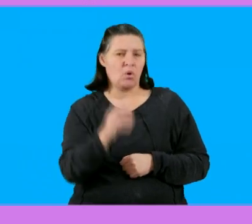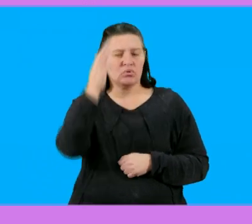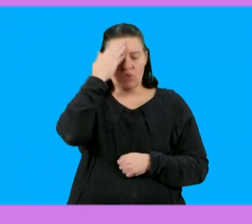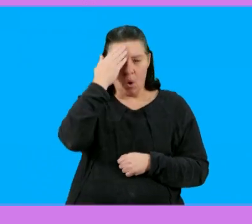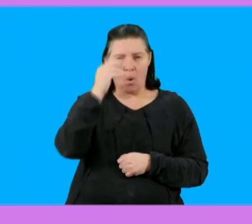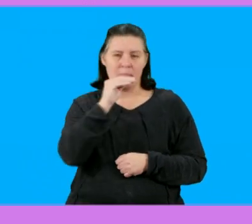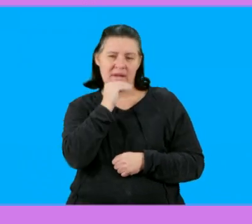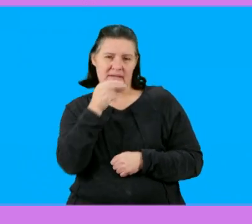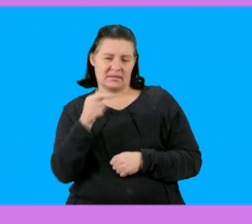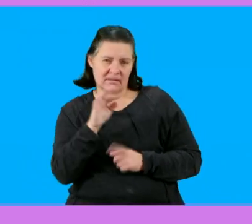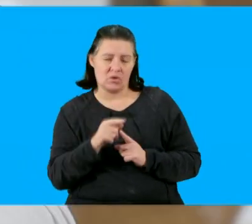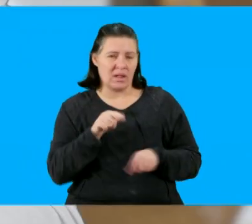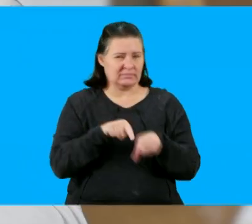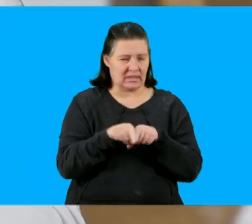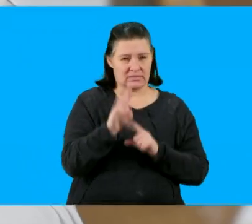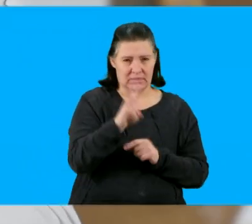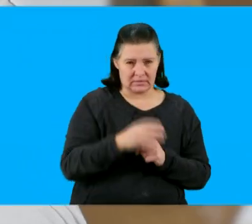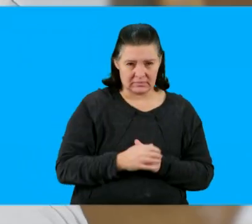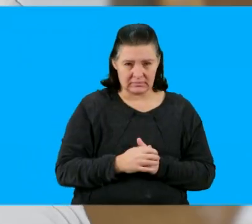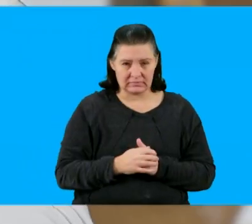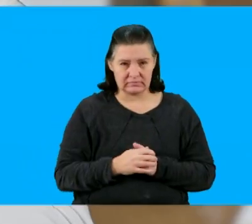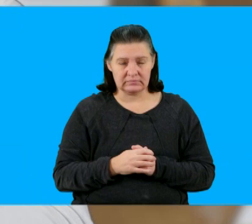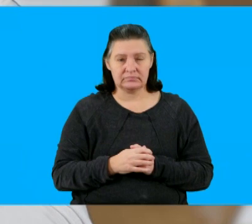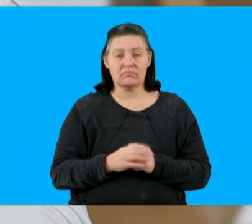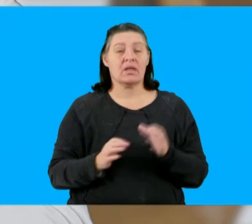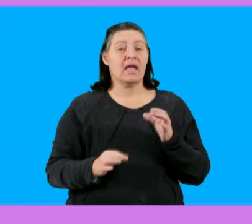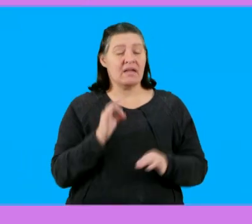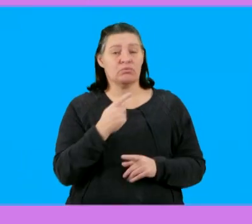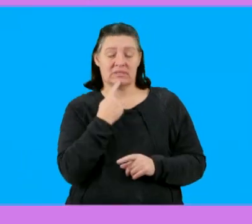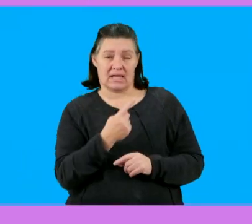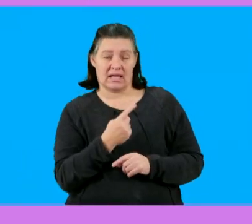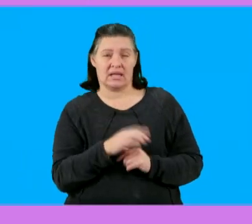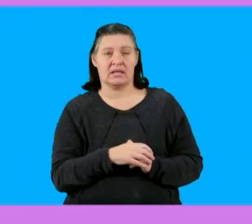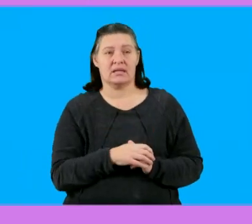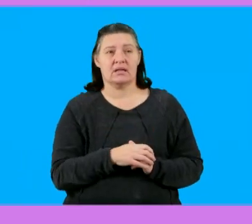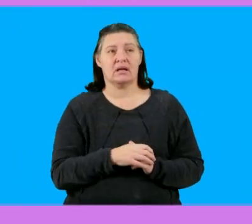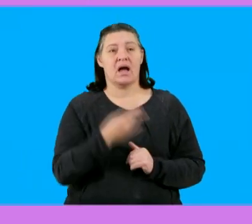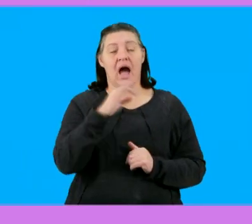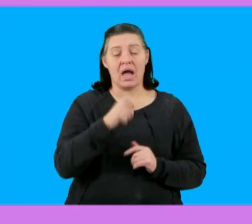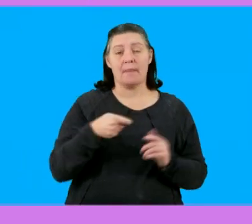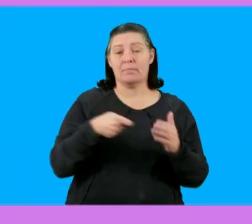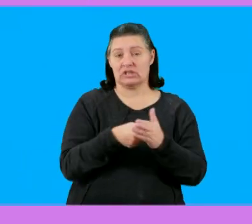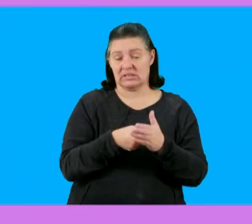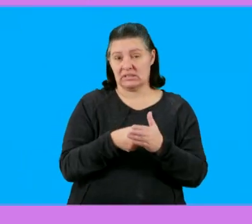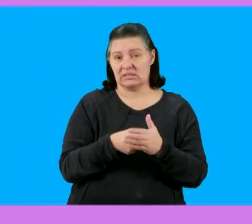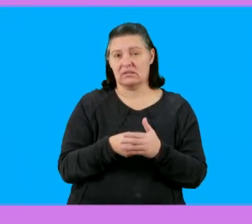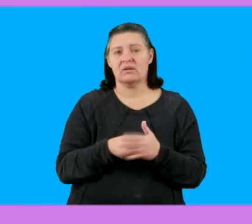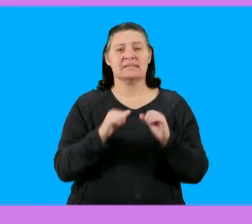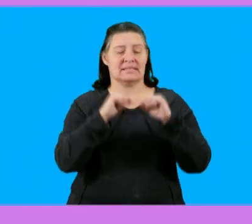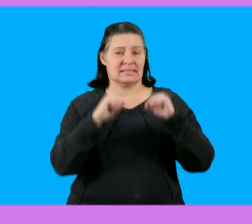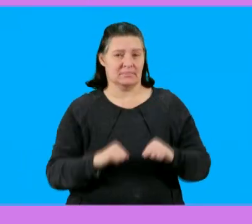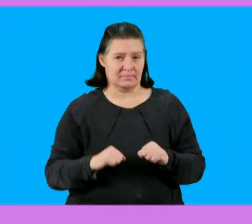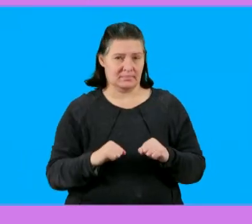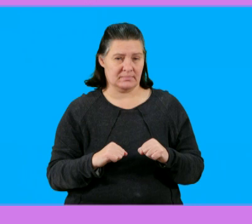know your definitions, right? You will be tested on that. So if we define the term, we'll say that hire purchase is